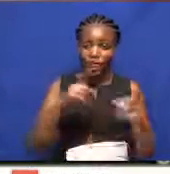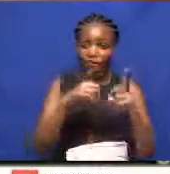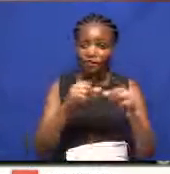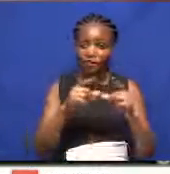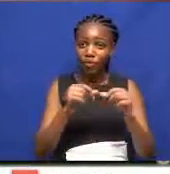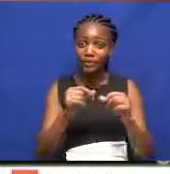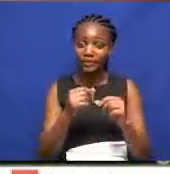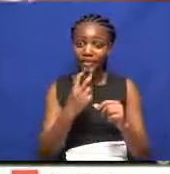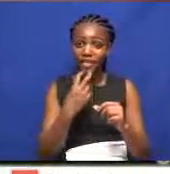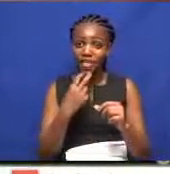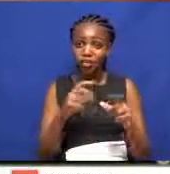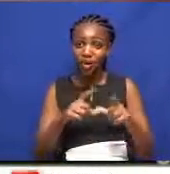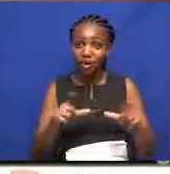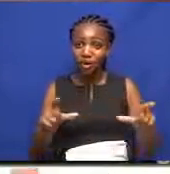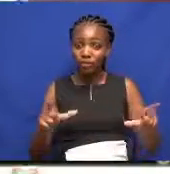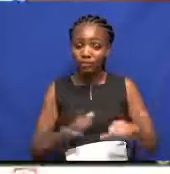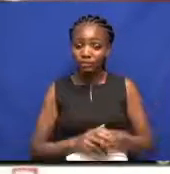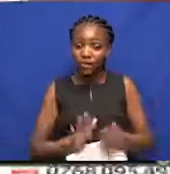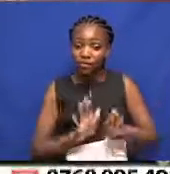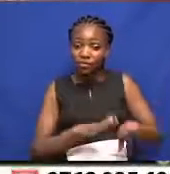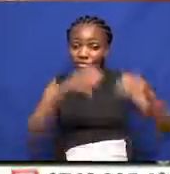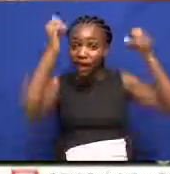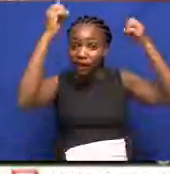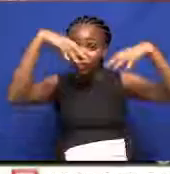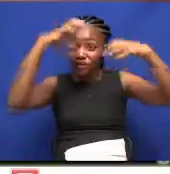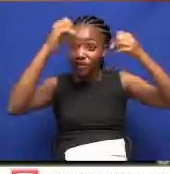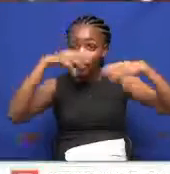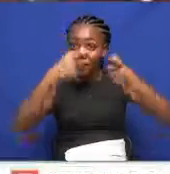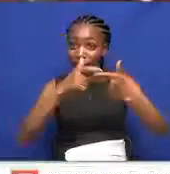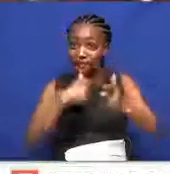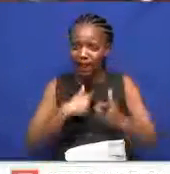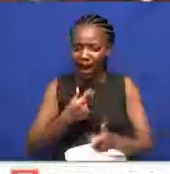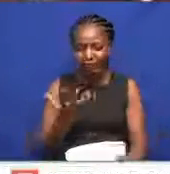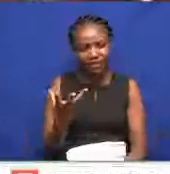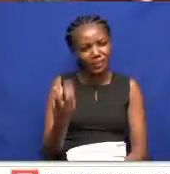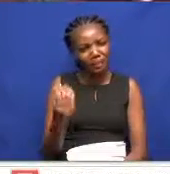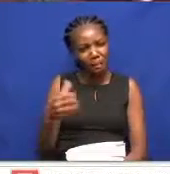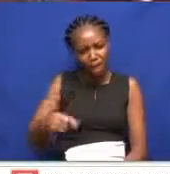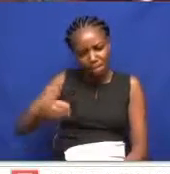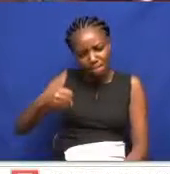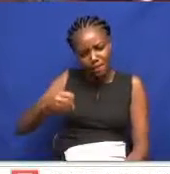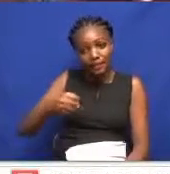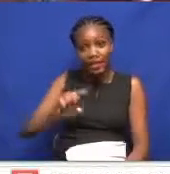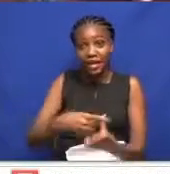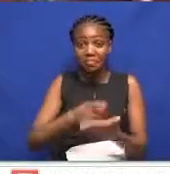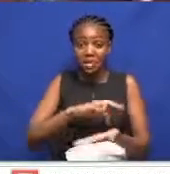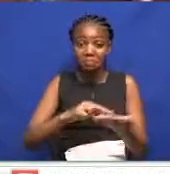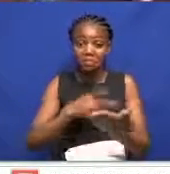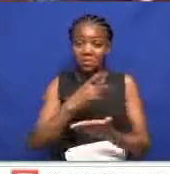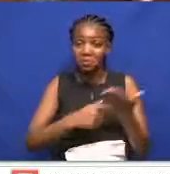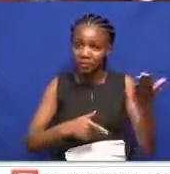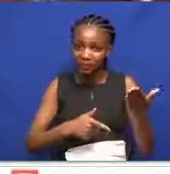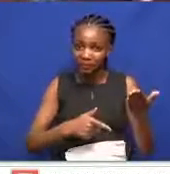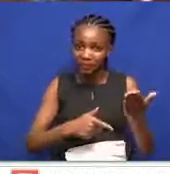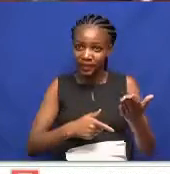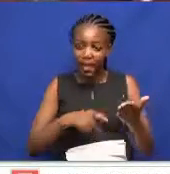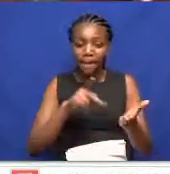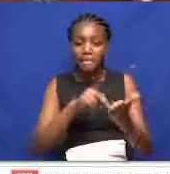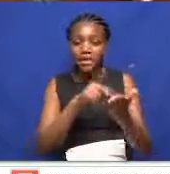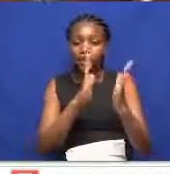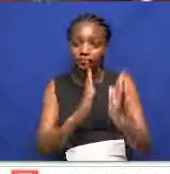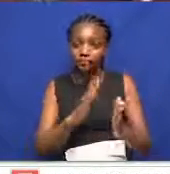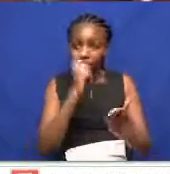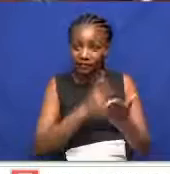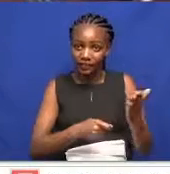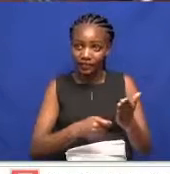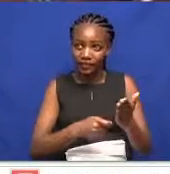you only escape from the rain with a light basket. This means the taxpayer will cough 450 million